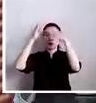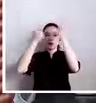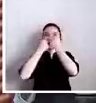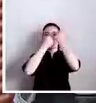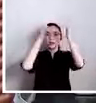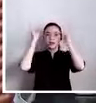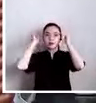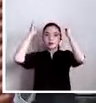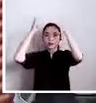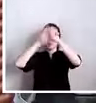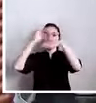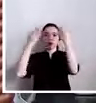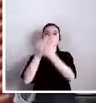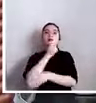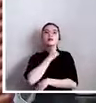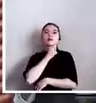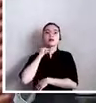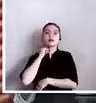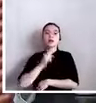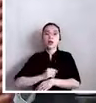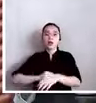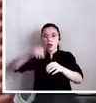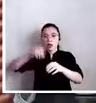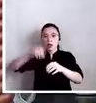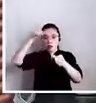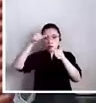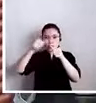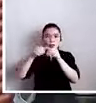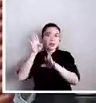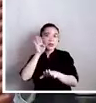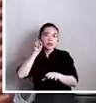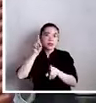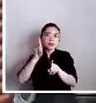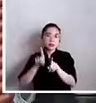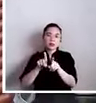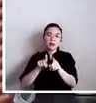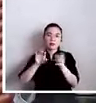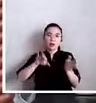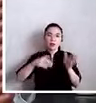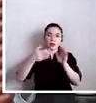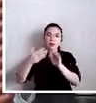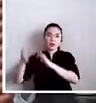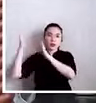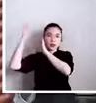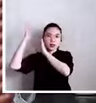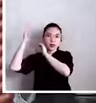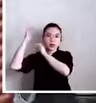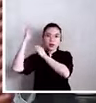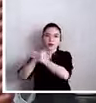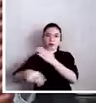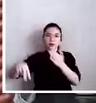the clergy. Remember also our brothers and sisters who have fallen asleep in the hope of the